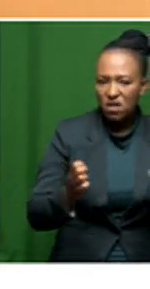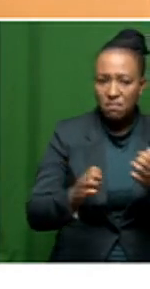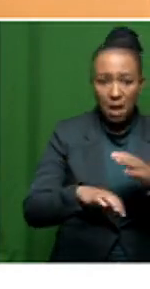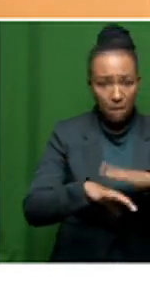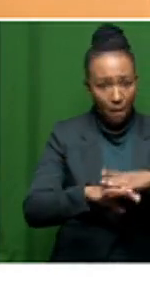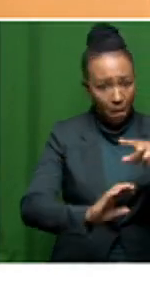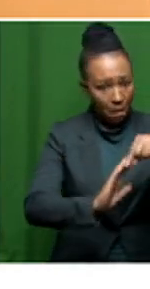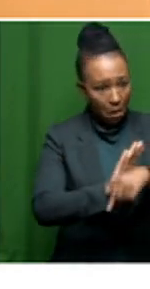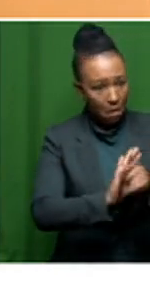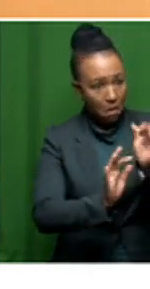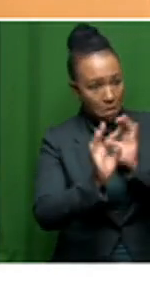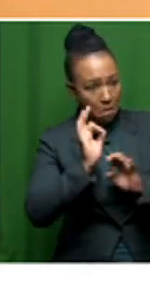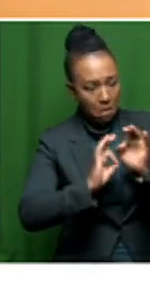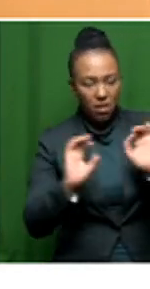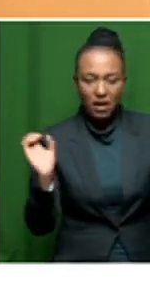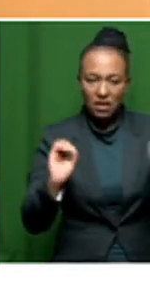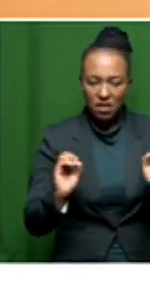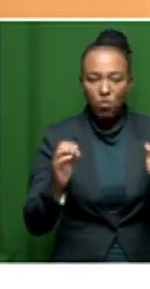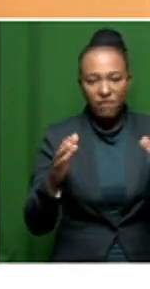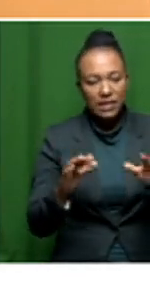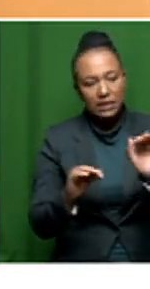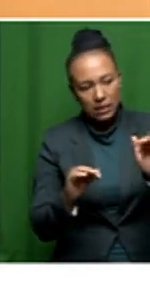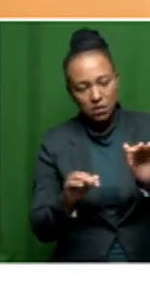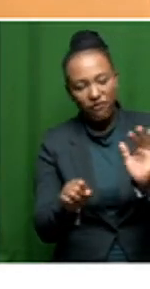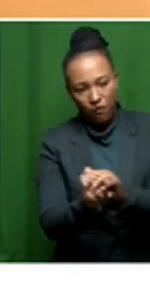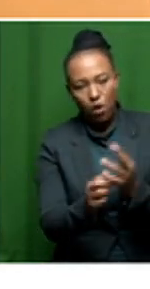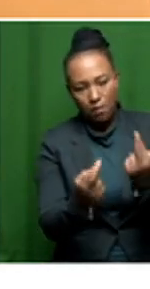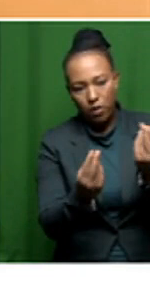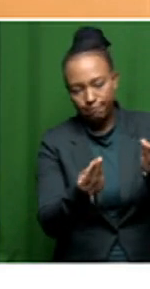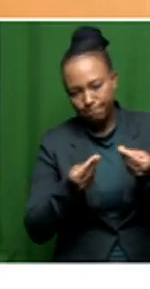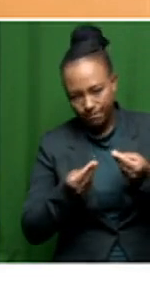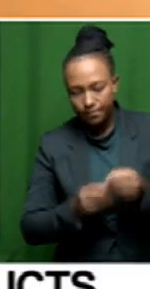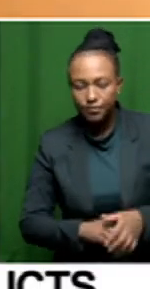got that. Hence we said we want a full report.